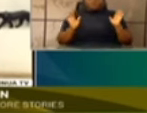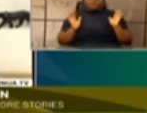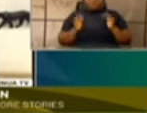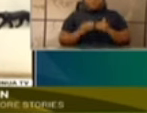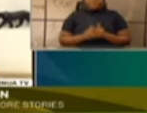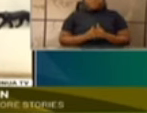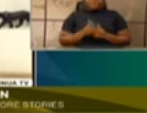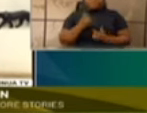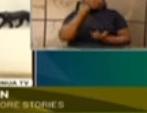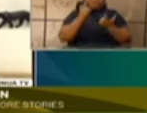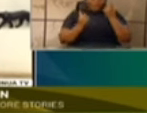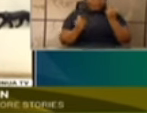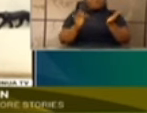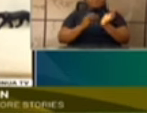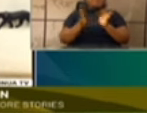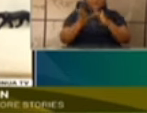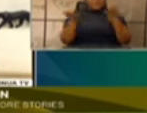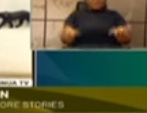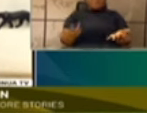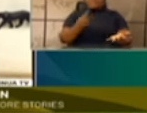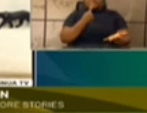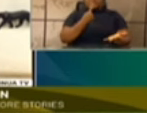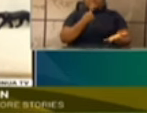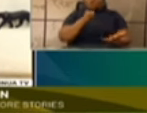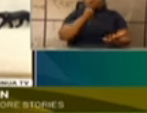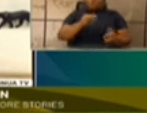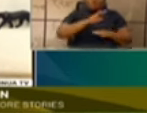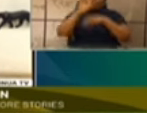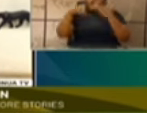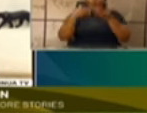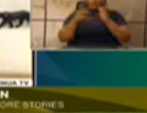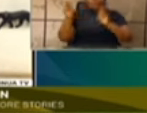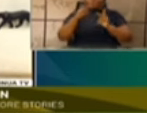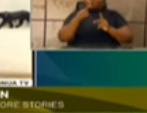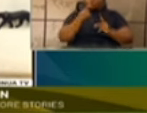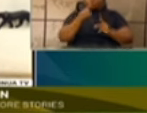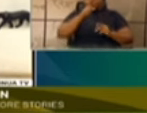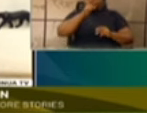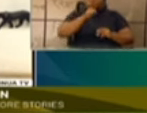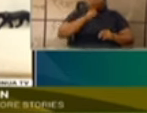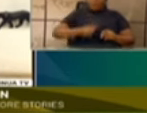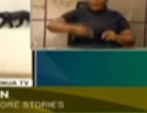If the Bible na kase, and yet the winning be an new answer.